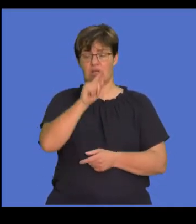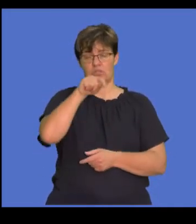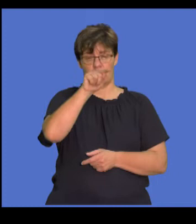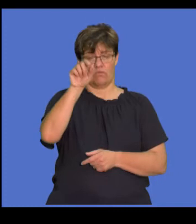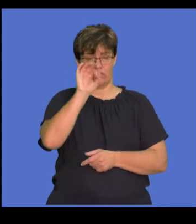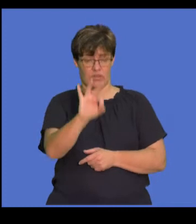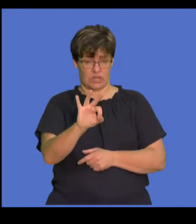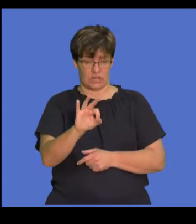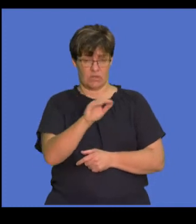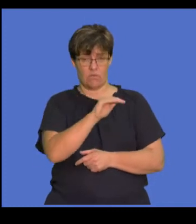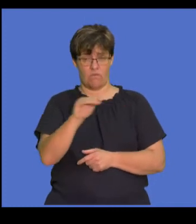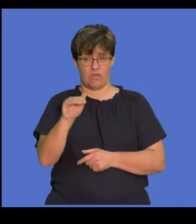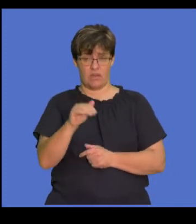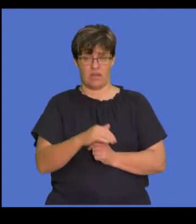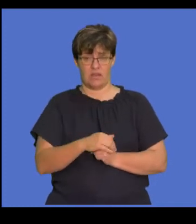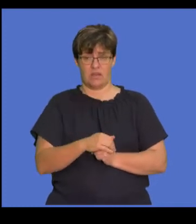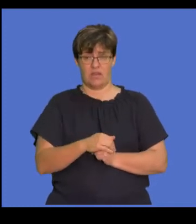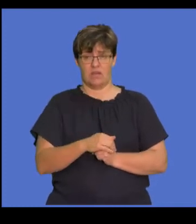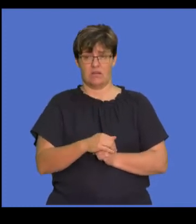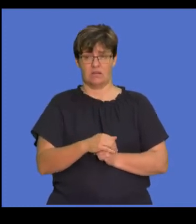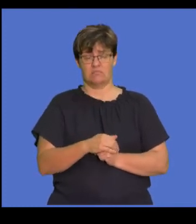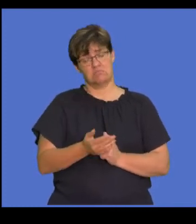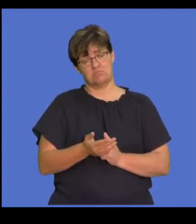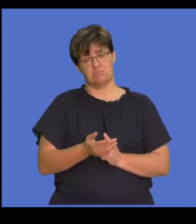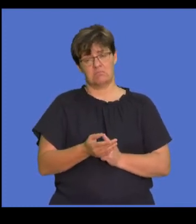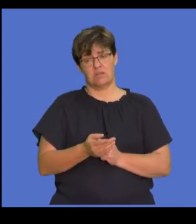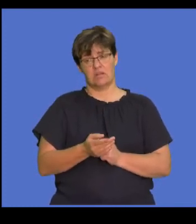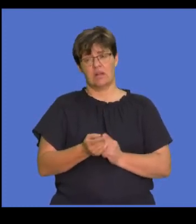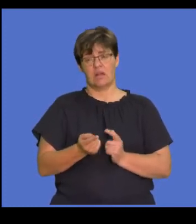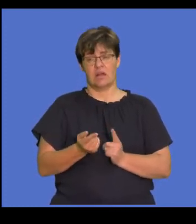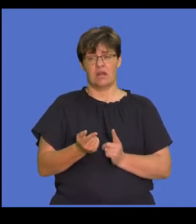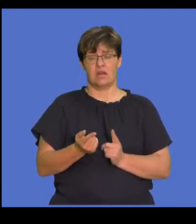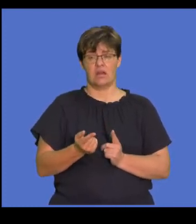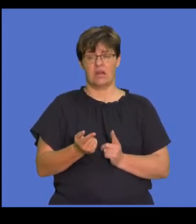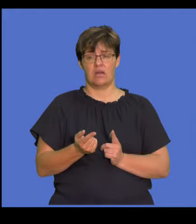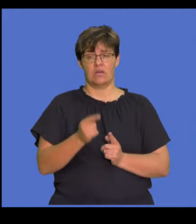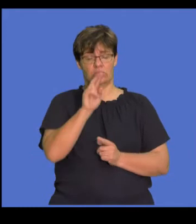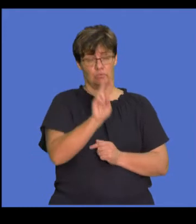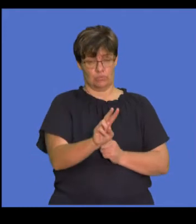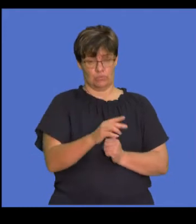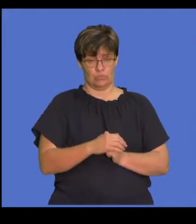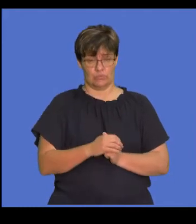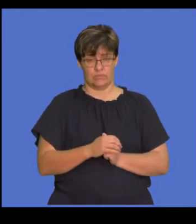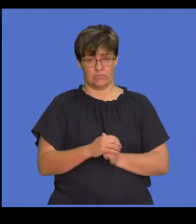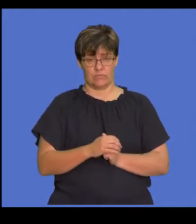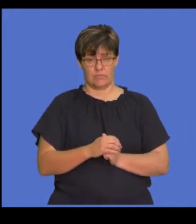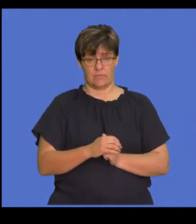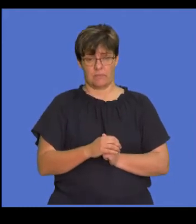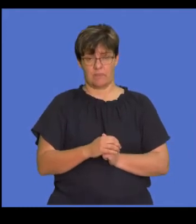root of 3 over, and hypotenuse to the 30 will then be 2.